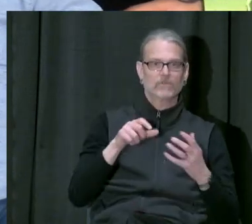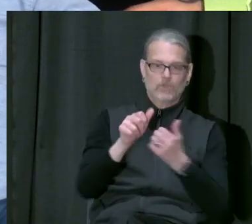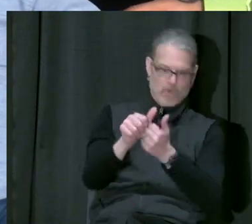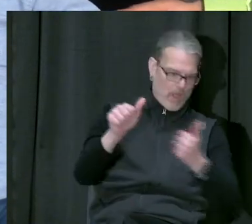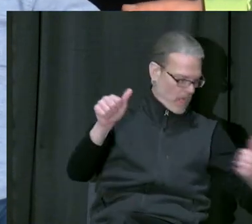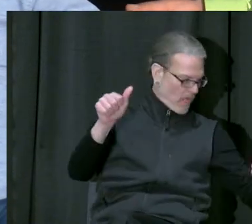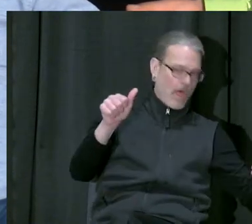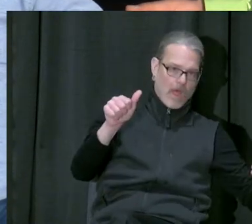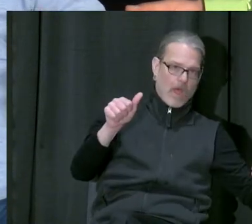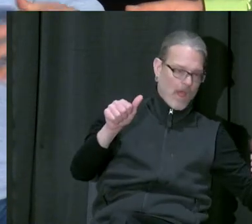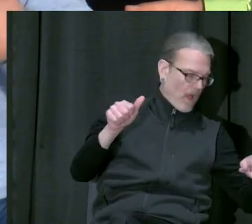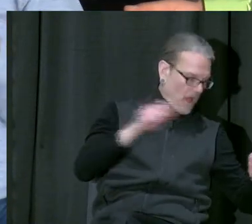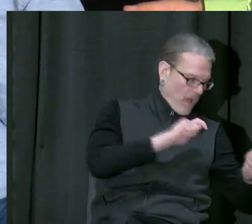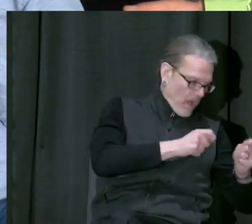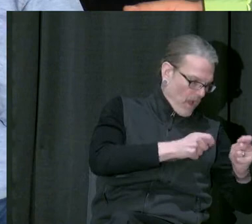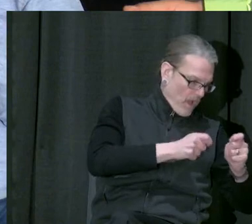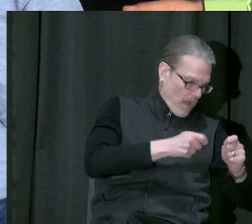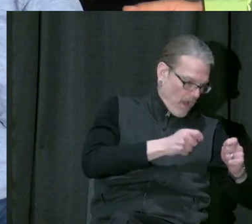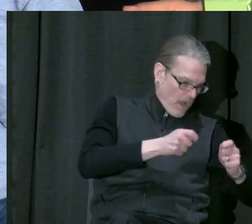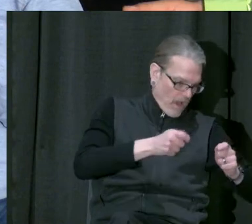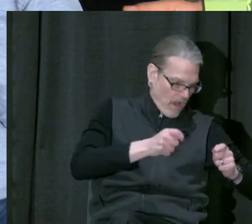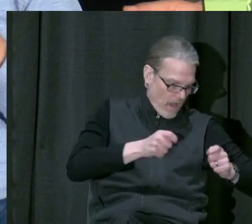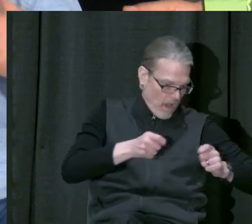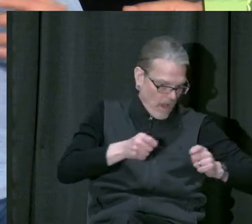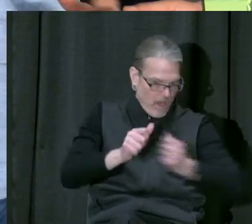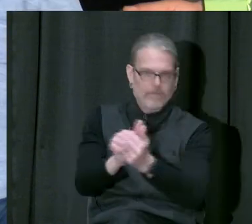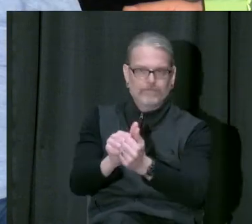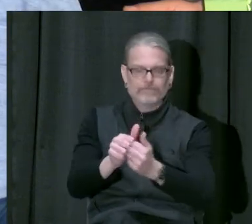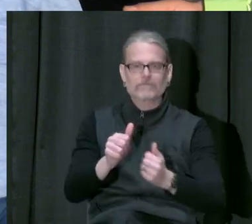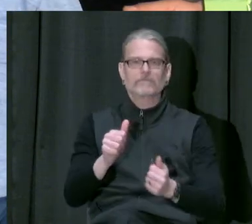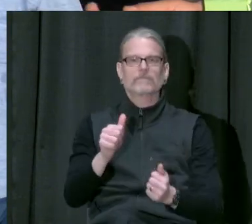make them all accessible. And that's where we also step in. So